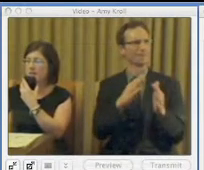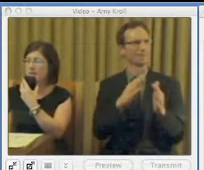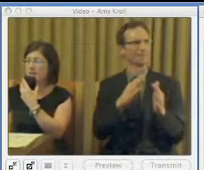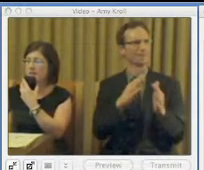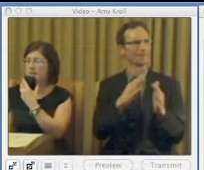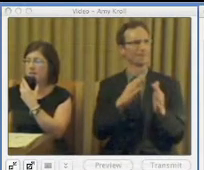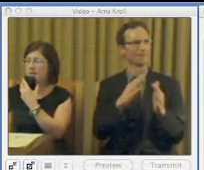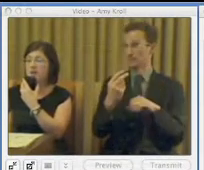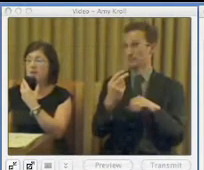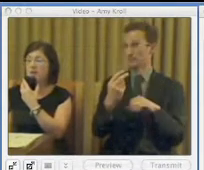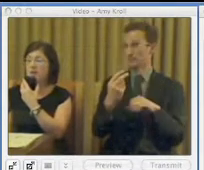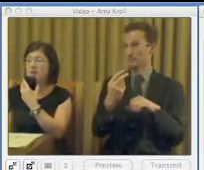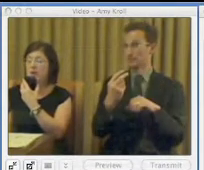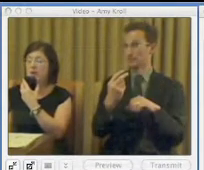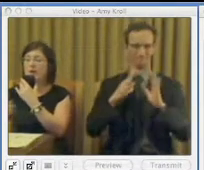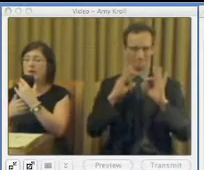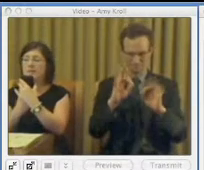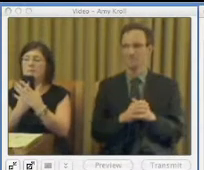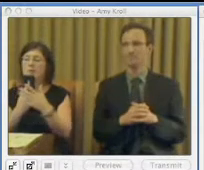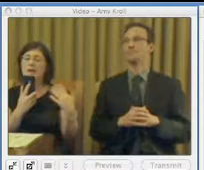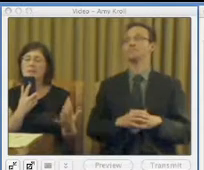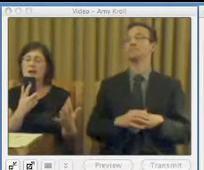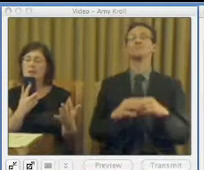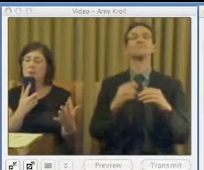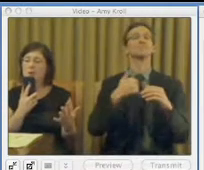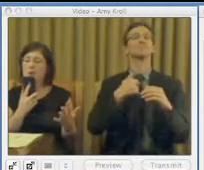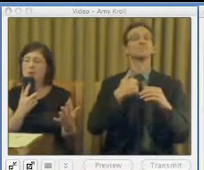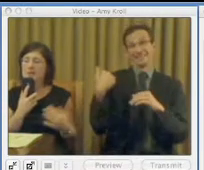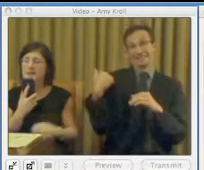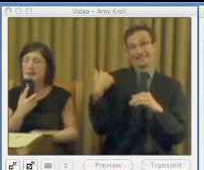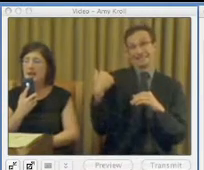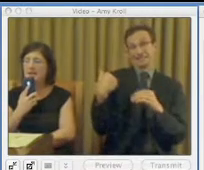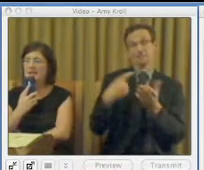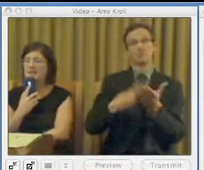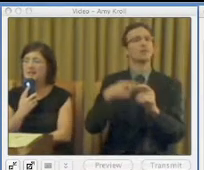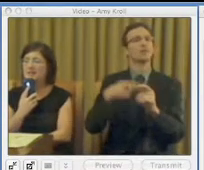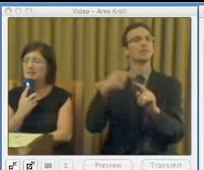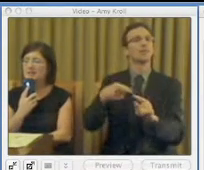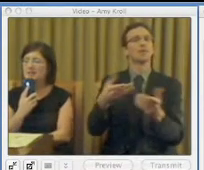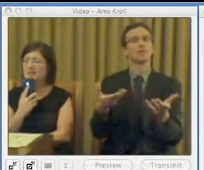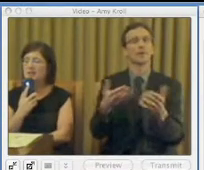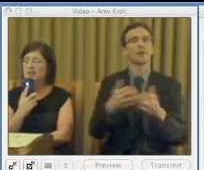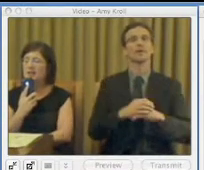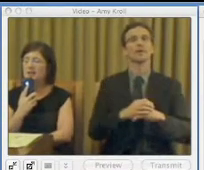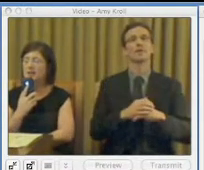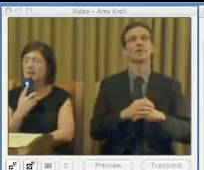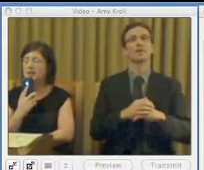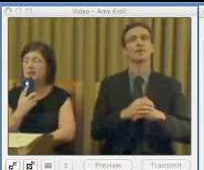The last point I made was